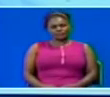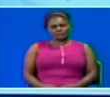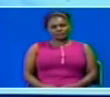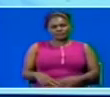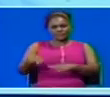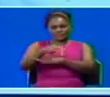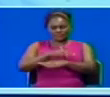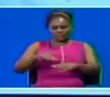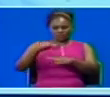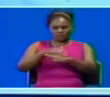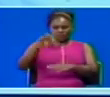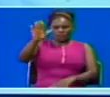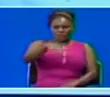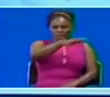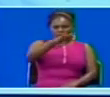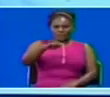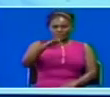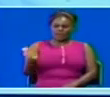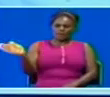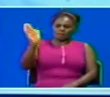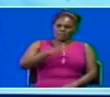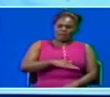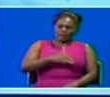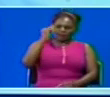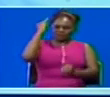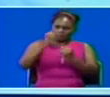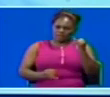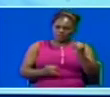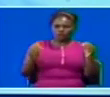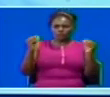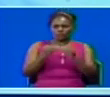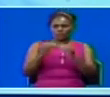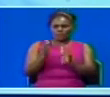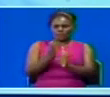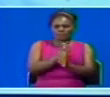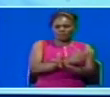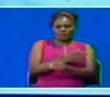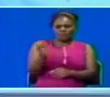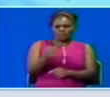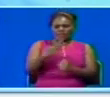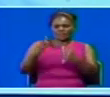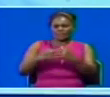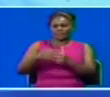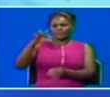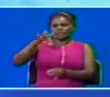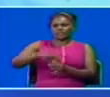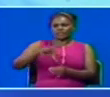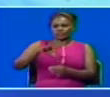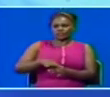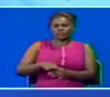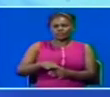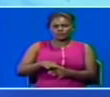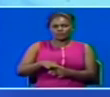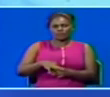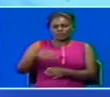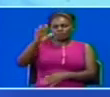The National Assembly will tomorrow resume for its final session before the August 8th general election. Among the items